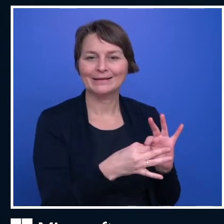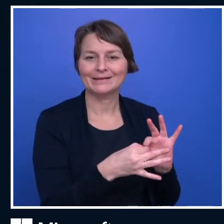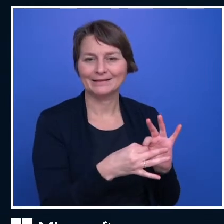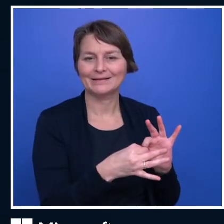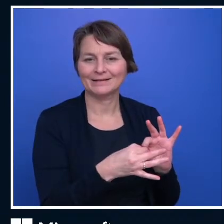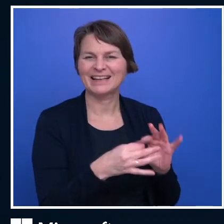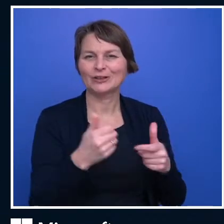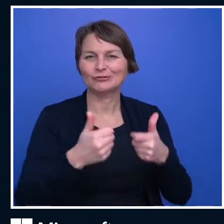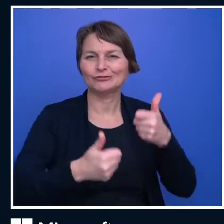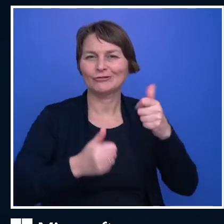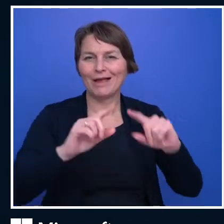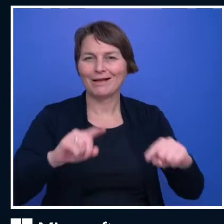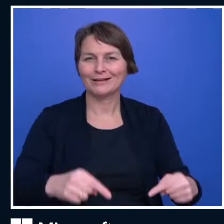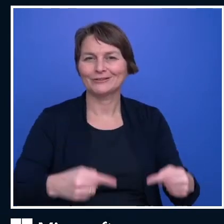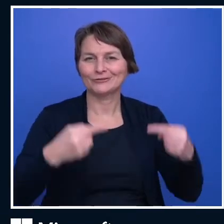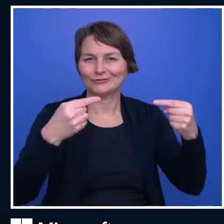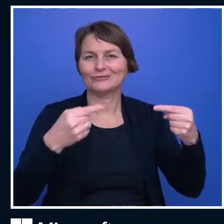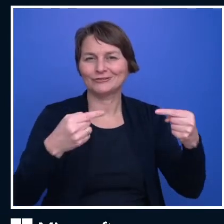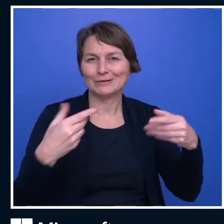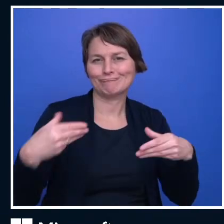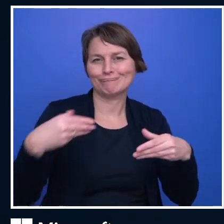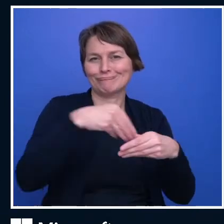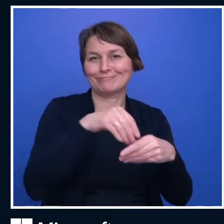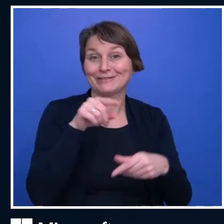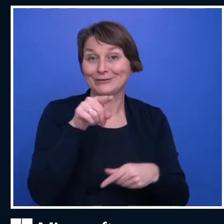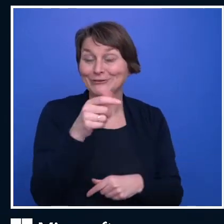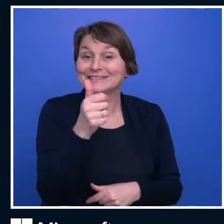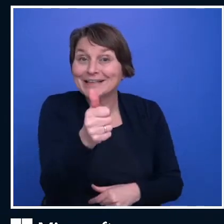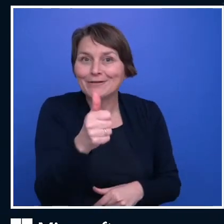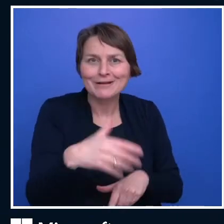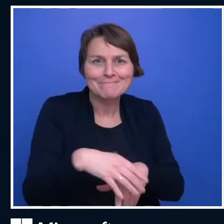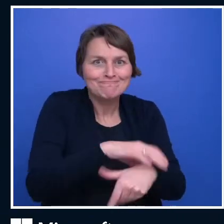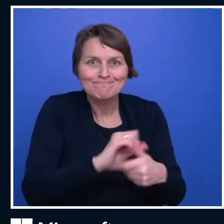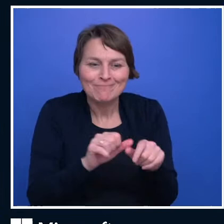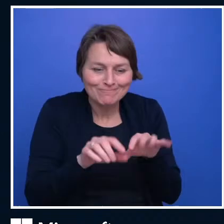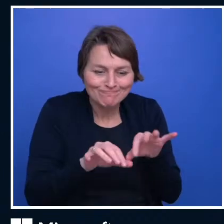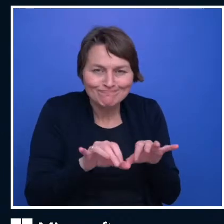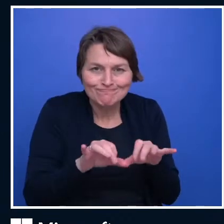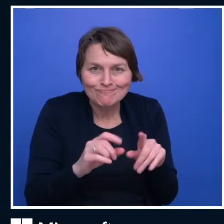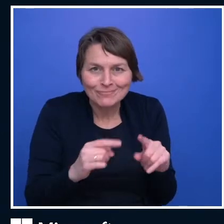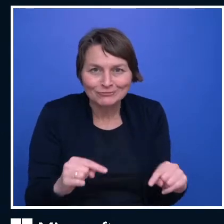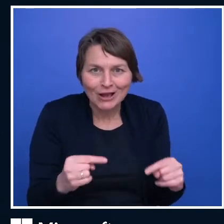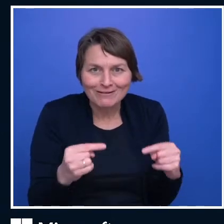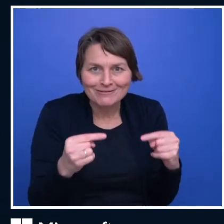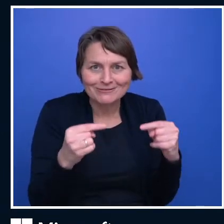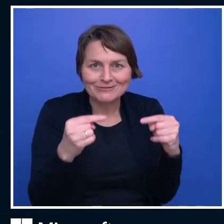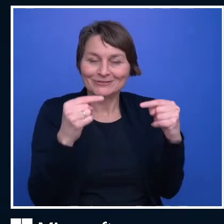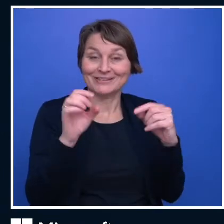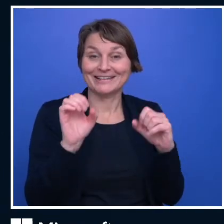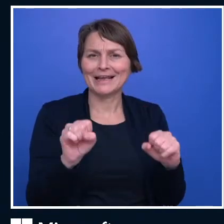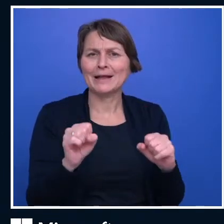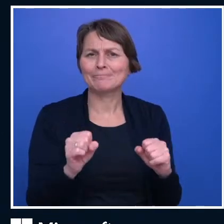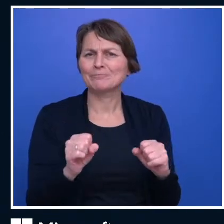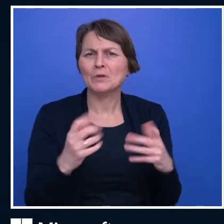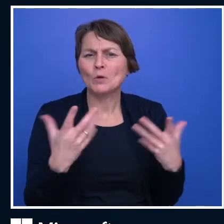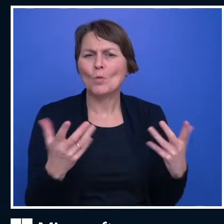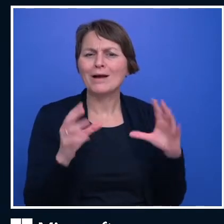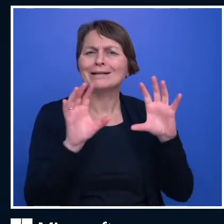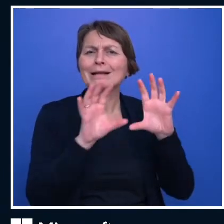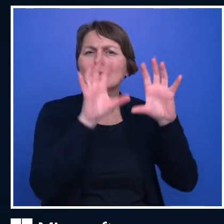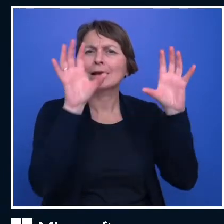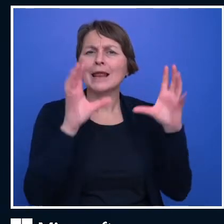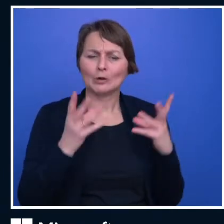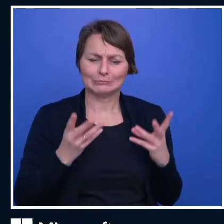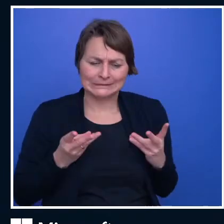aka.ms/AI/challenge is where you can go and get hands-on with our Cloud Skills Challenge. Now, what is a Cloud Skills Challenge? It is basically a set